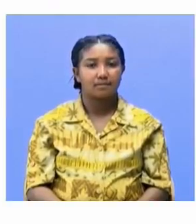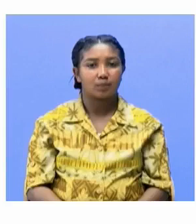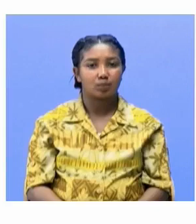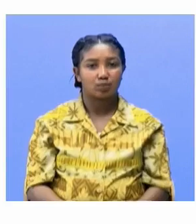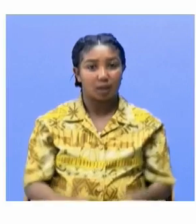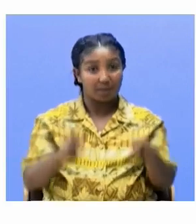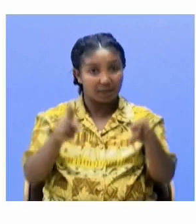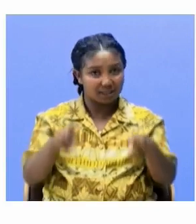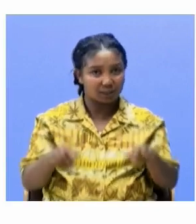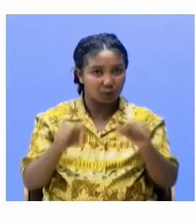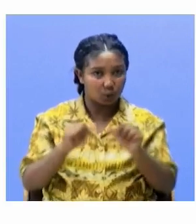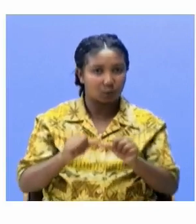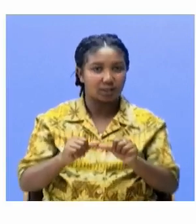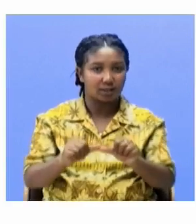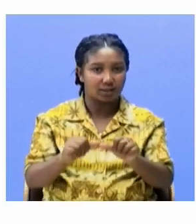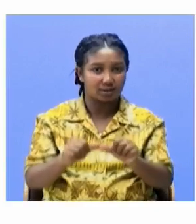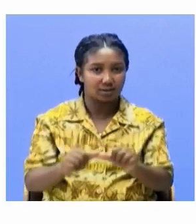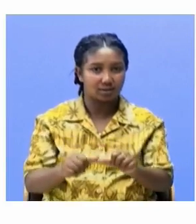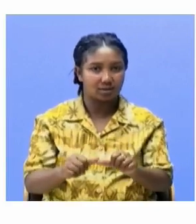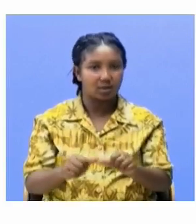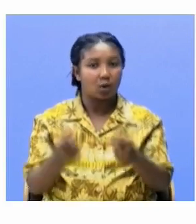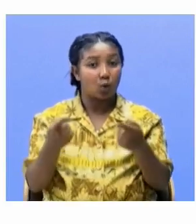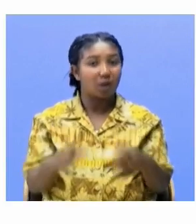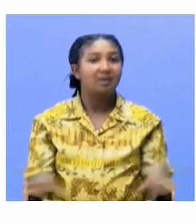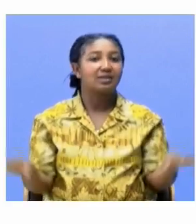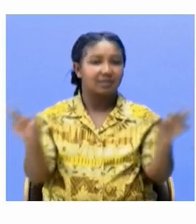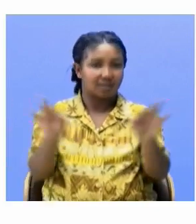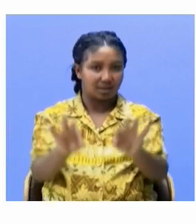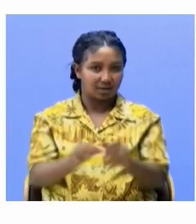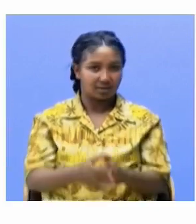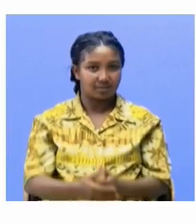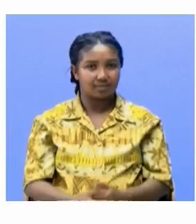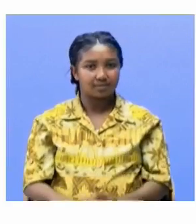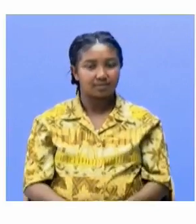Present continuous when necessary, okay?